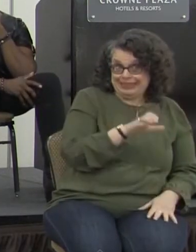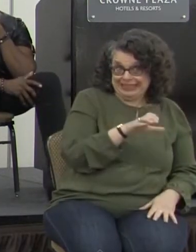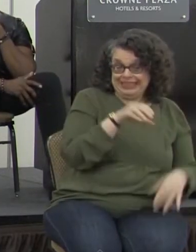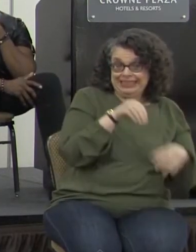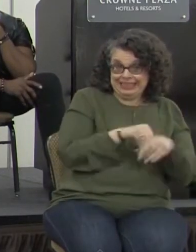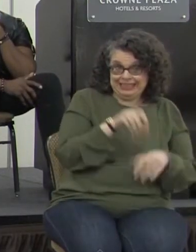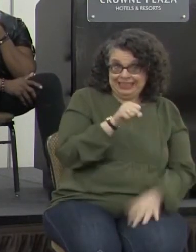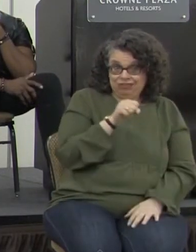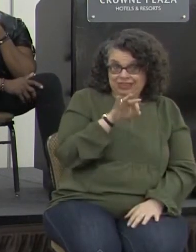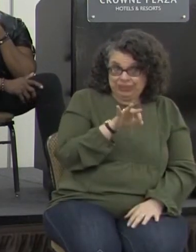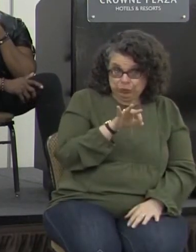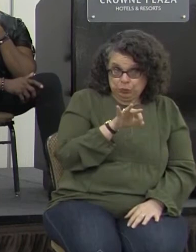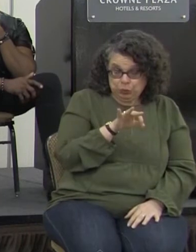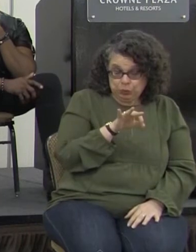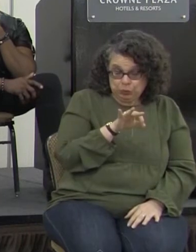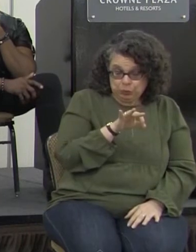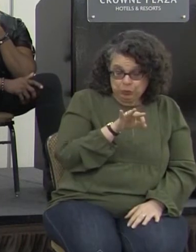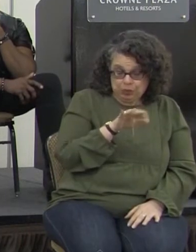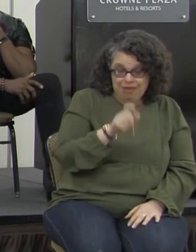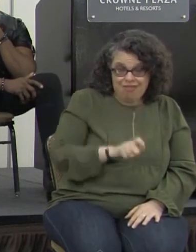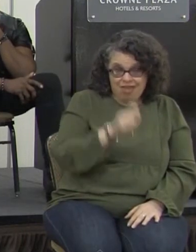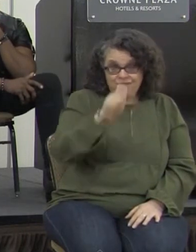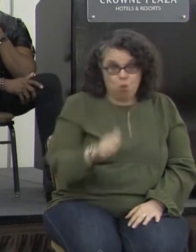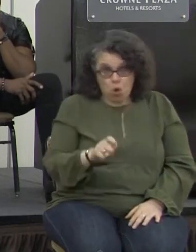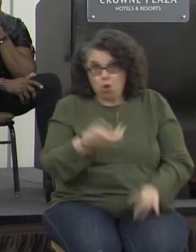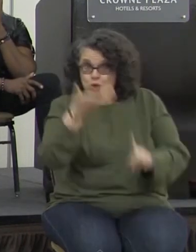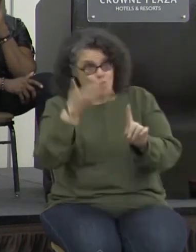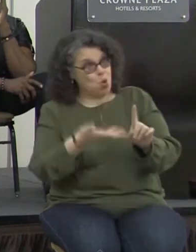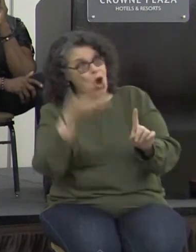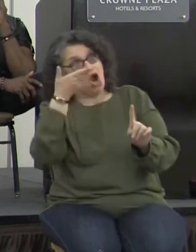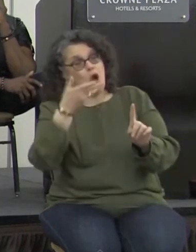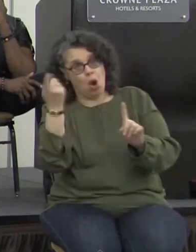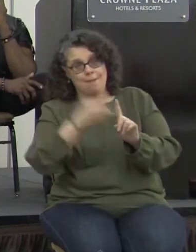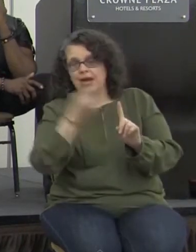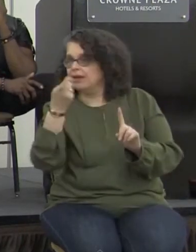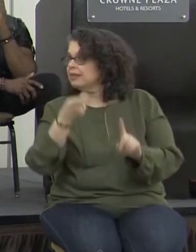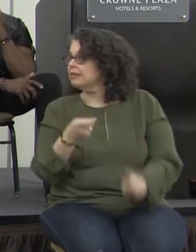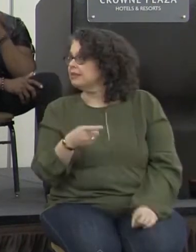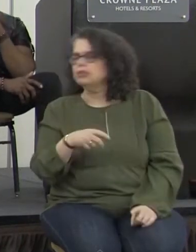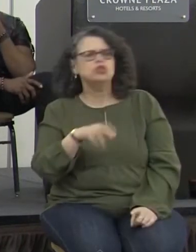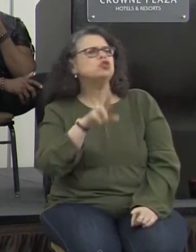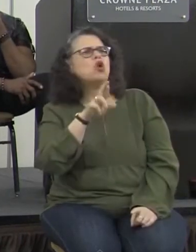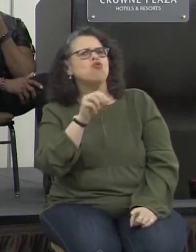San Francisco, therefore you are. So Rachel Dolezal